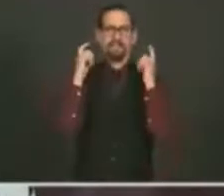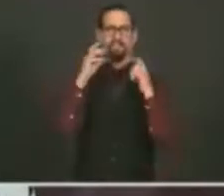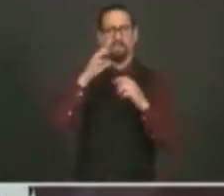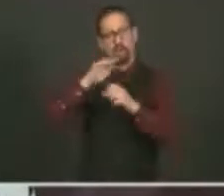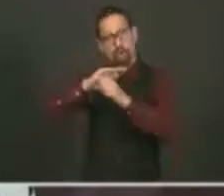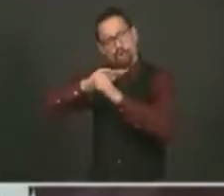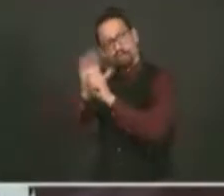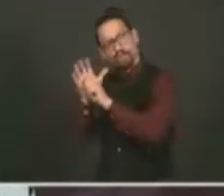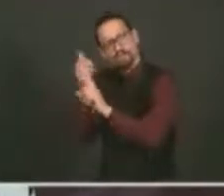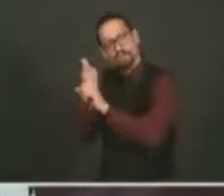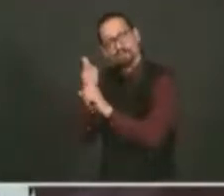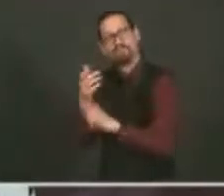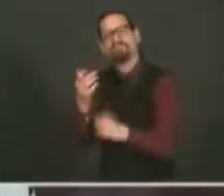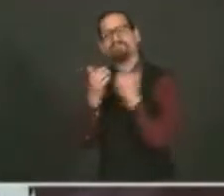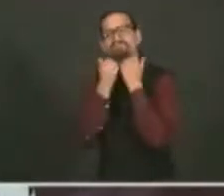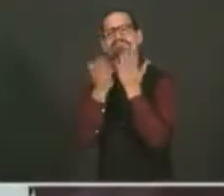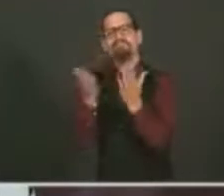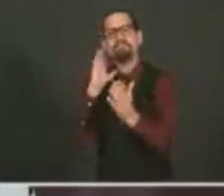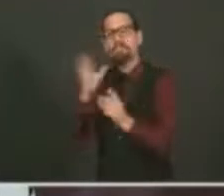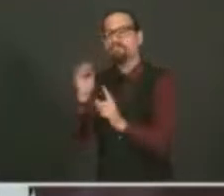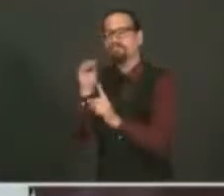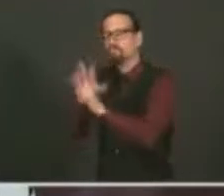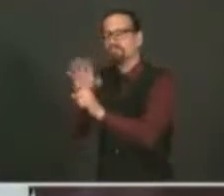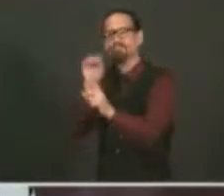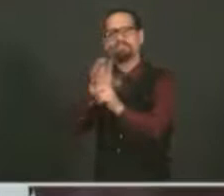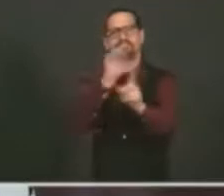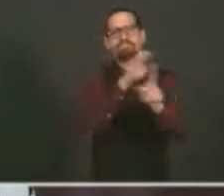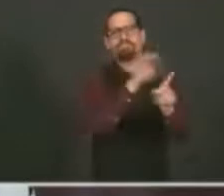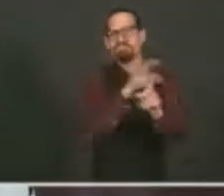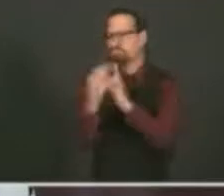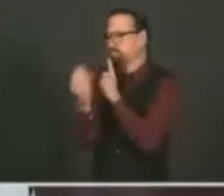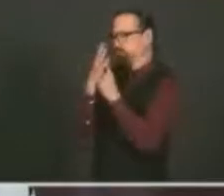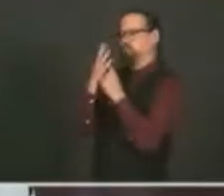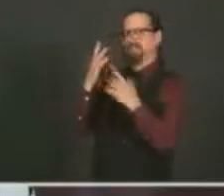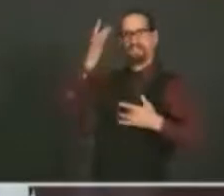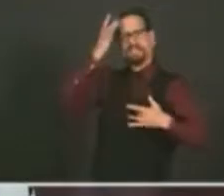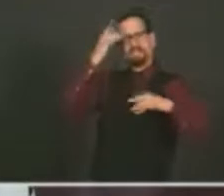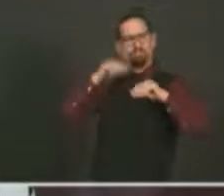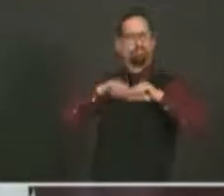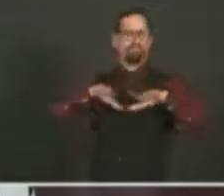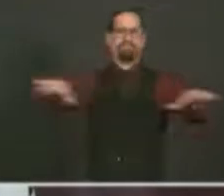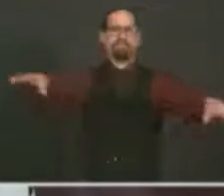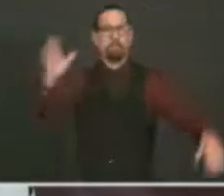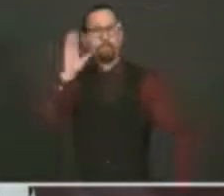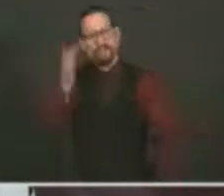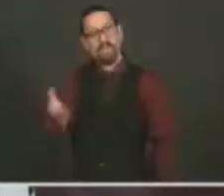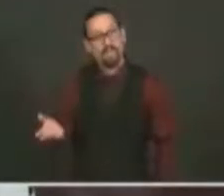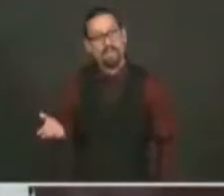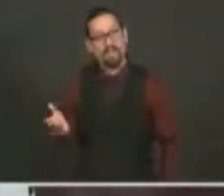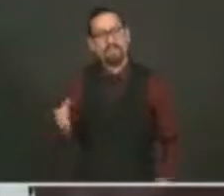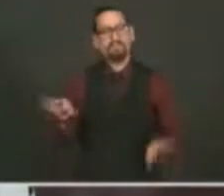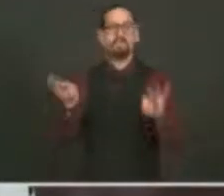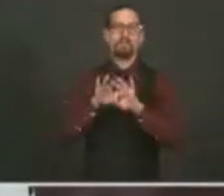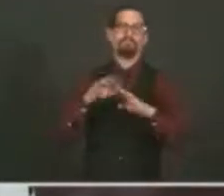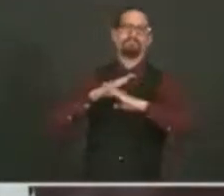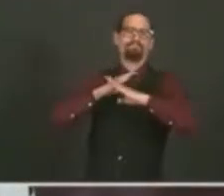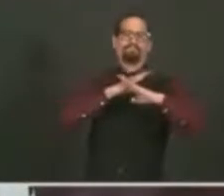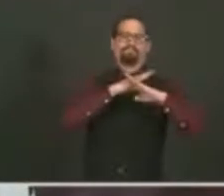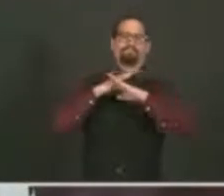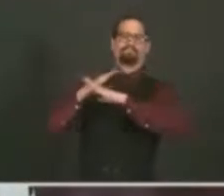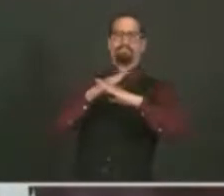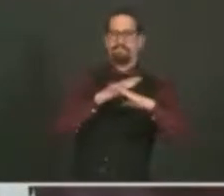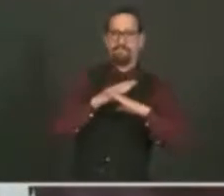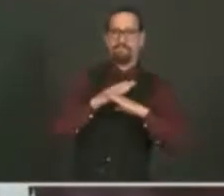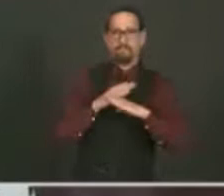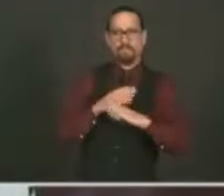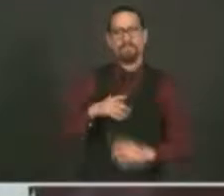an informal or connected setting where you know someone. And oftentimes, people do not have